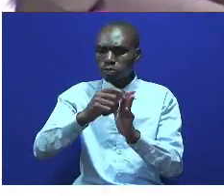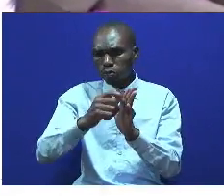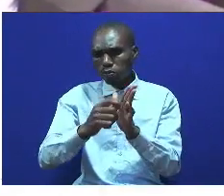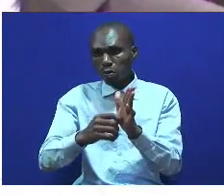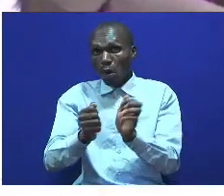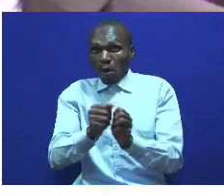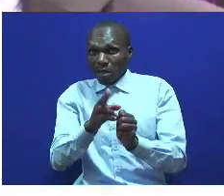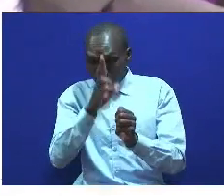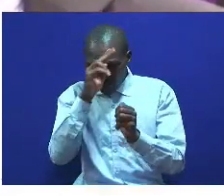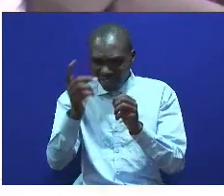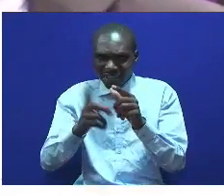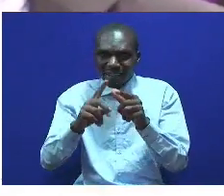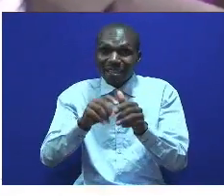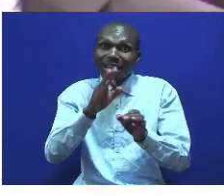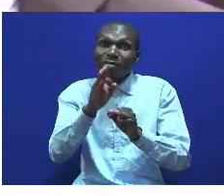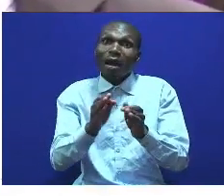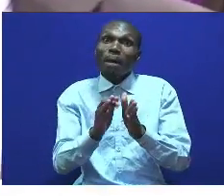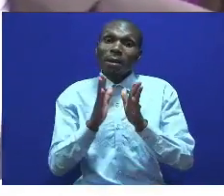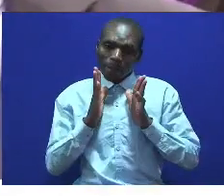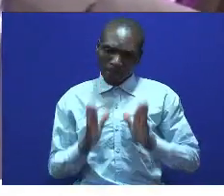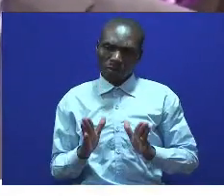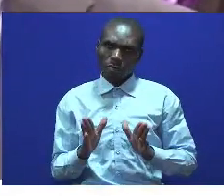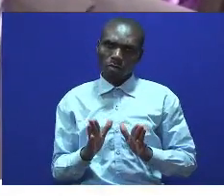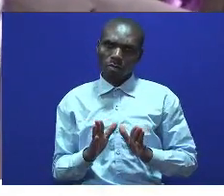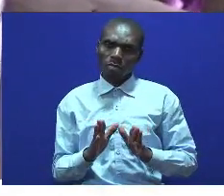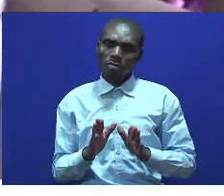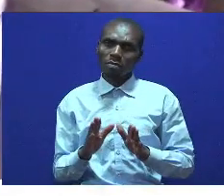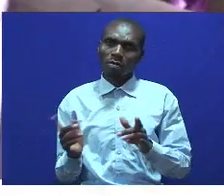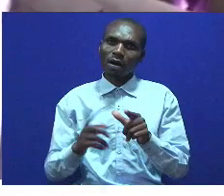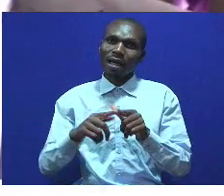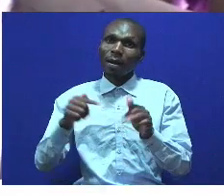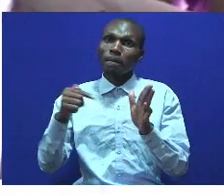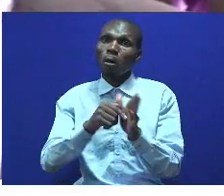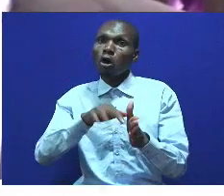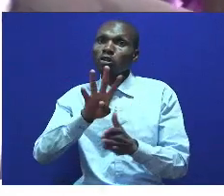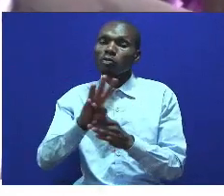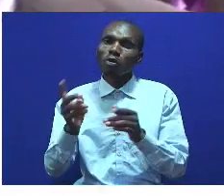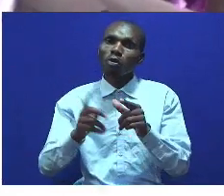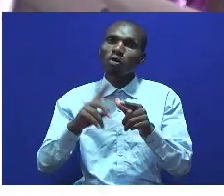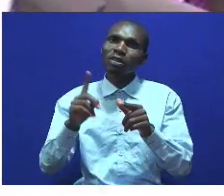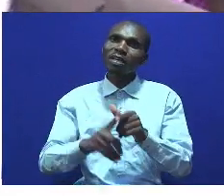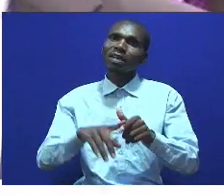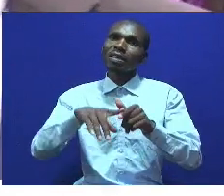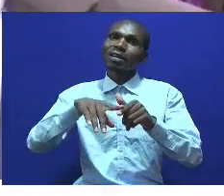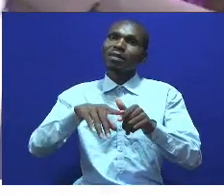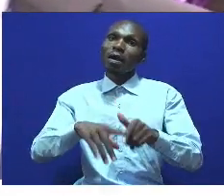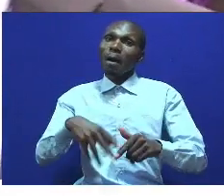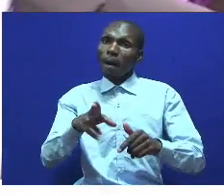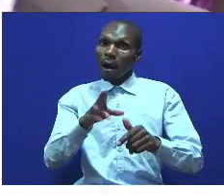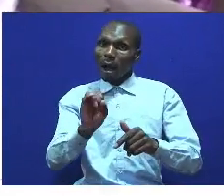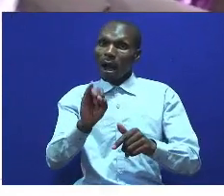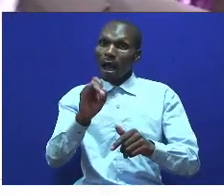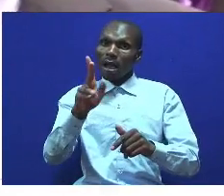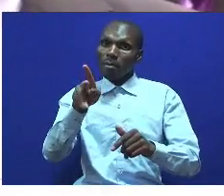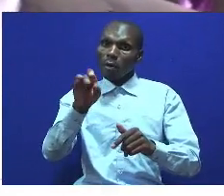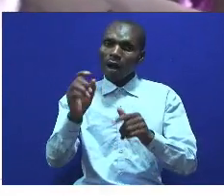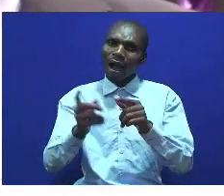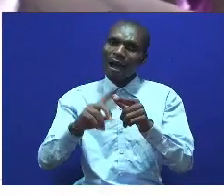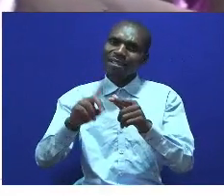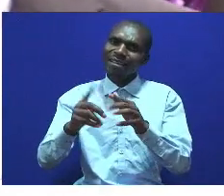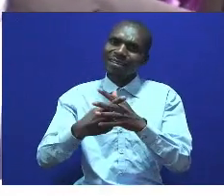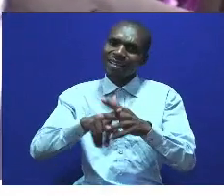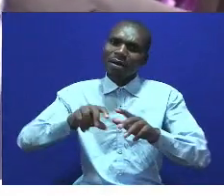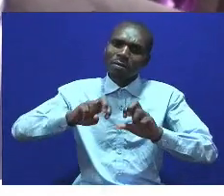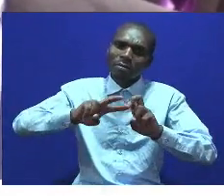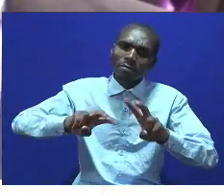police if he has become too powerful to be arrested. Number four, that the Independent Police Oversight Authority must immediately commence